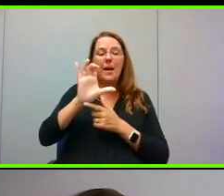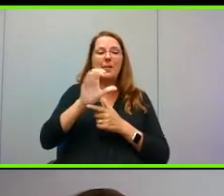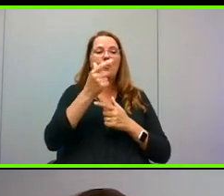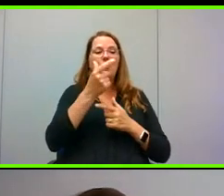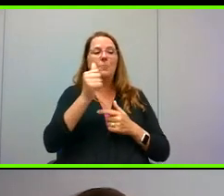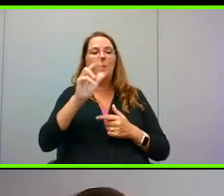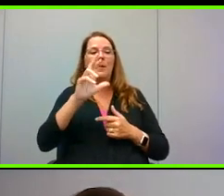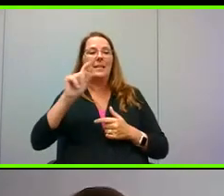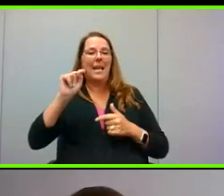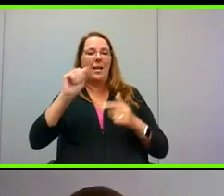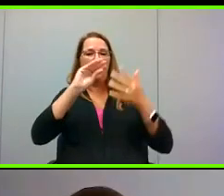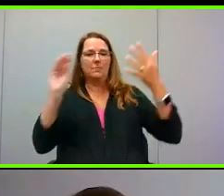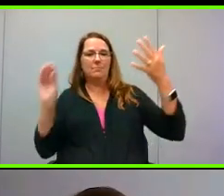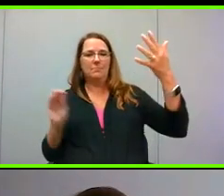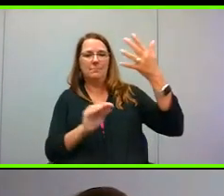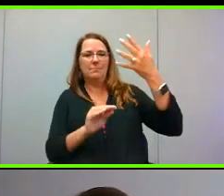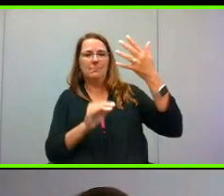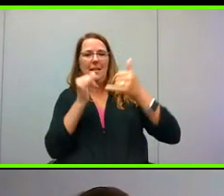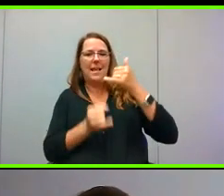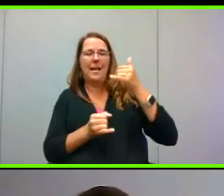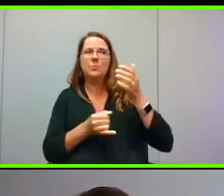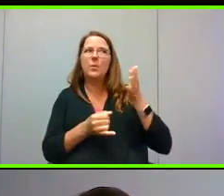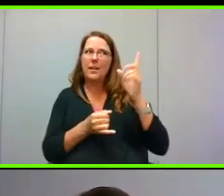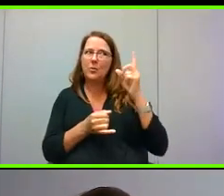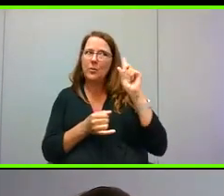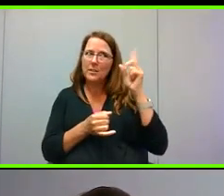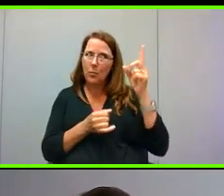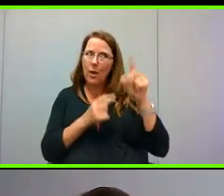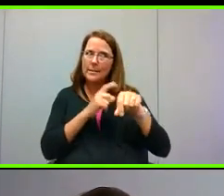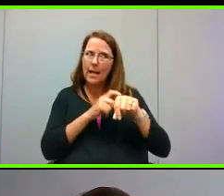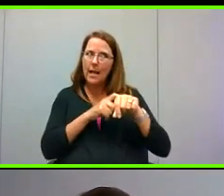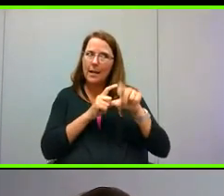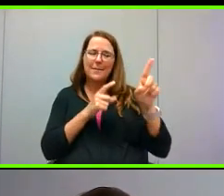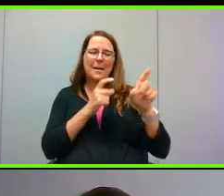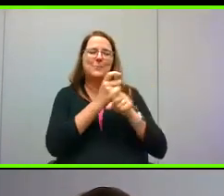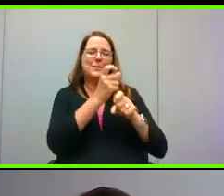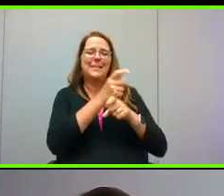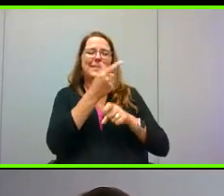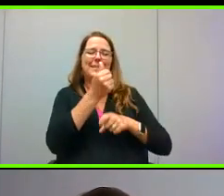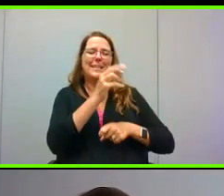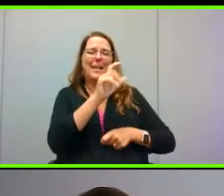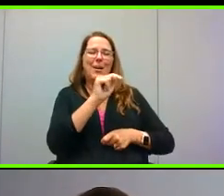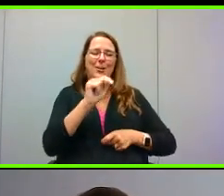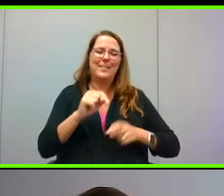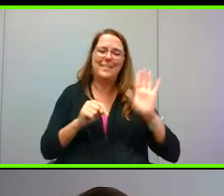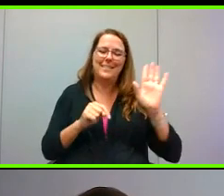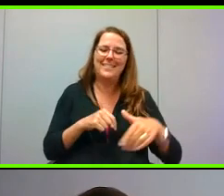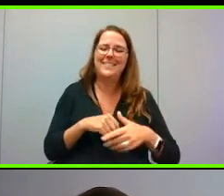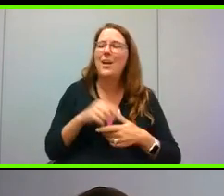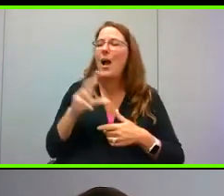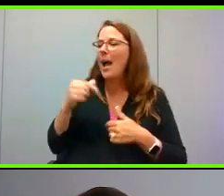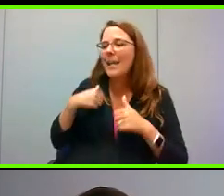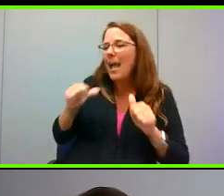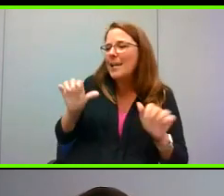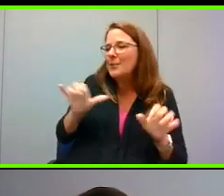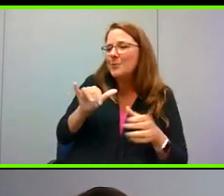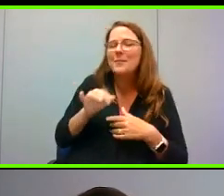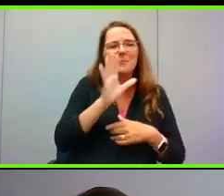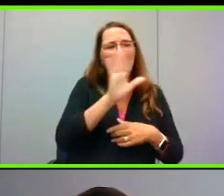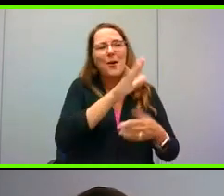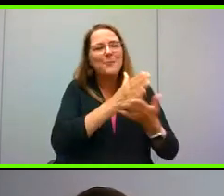go last. So we'll let him just this once. I'm just kidding, Garrett. No, you're